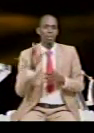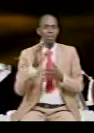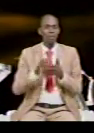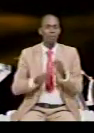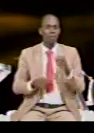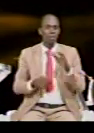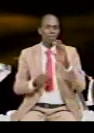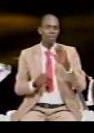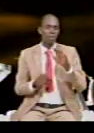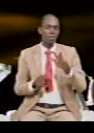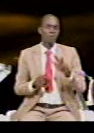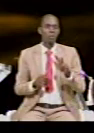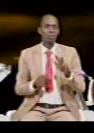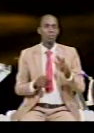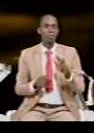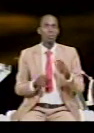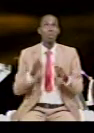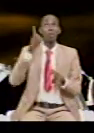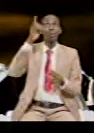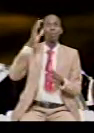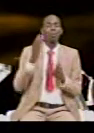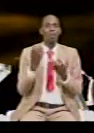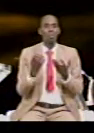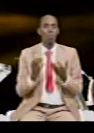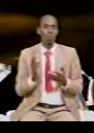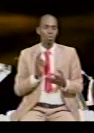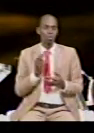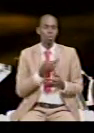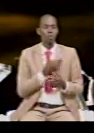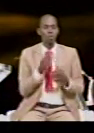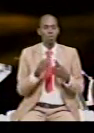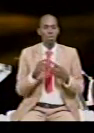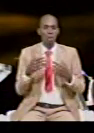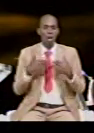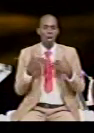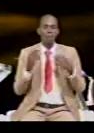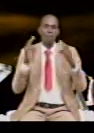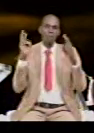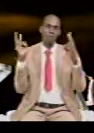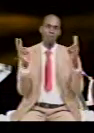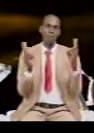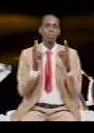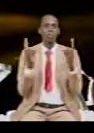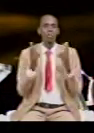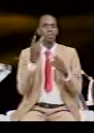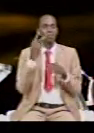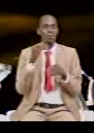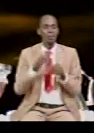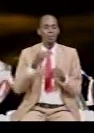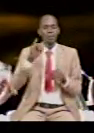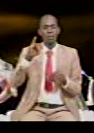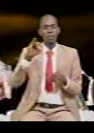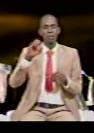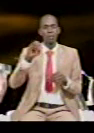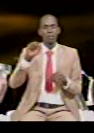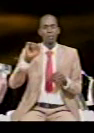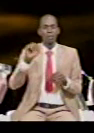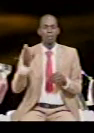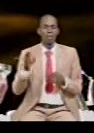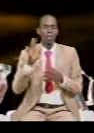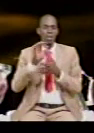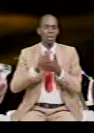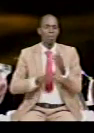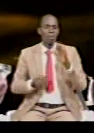victory. God wants us to have victory. In verse 4, Isaiah